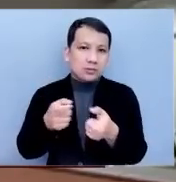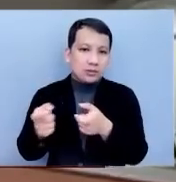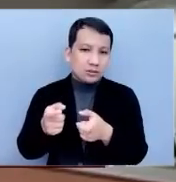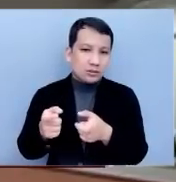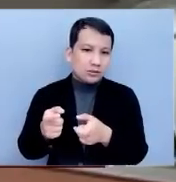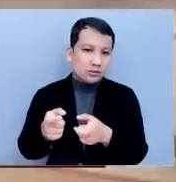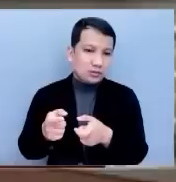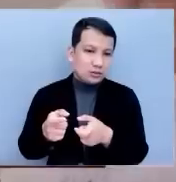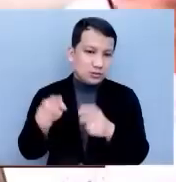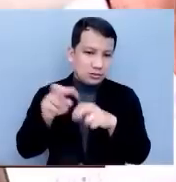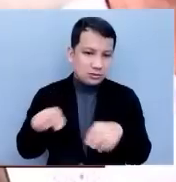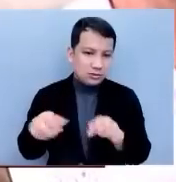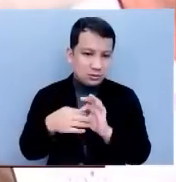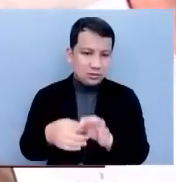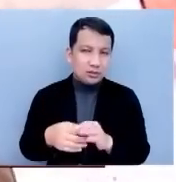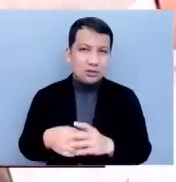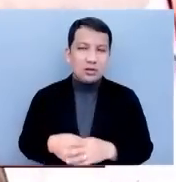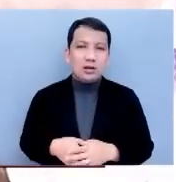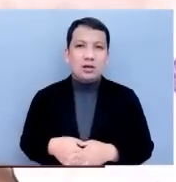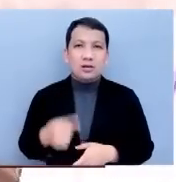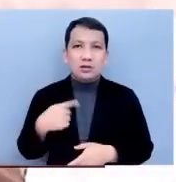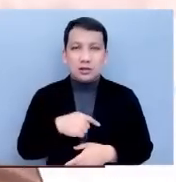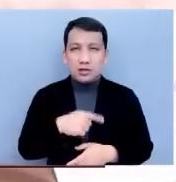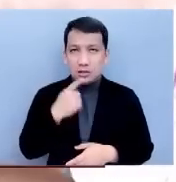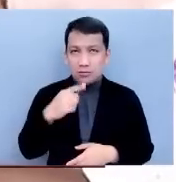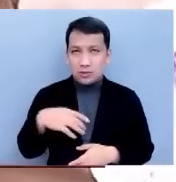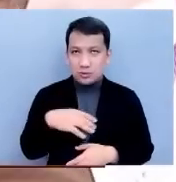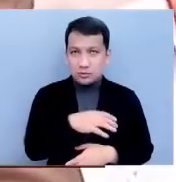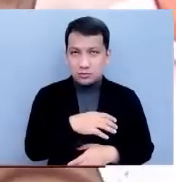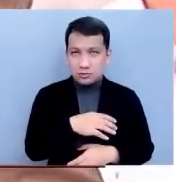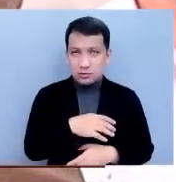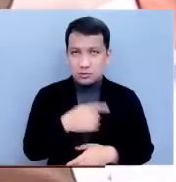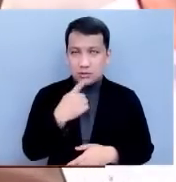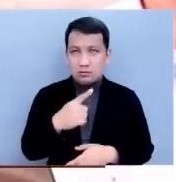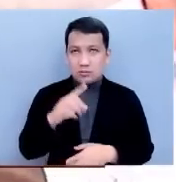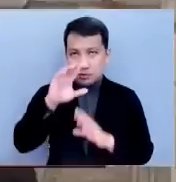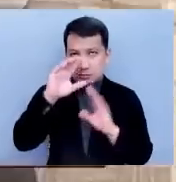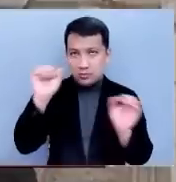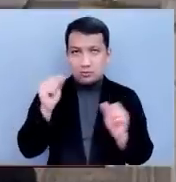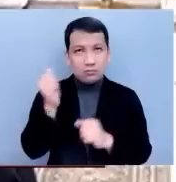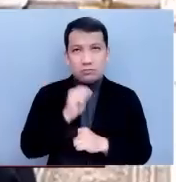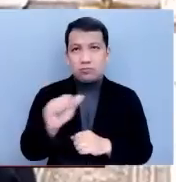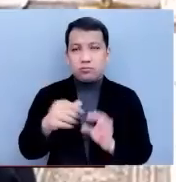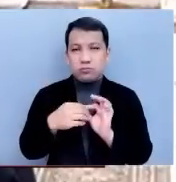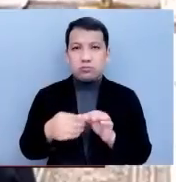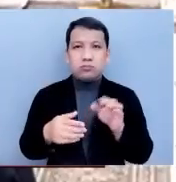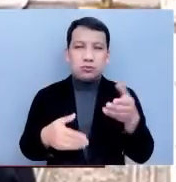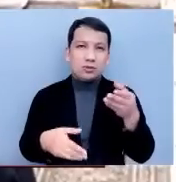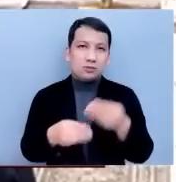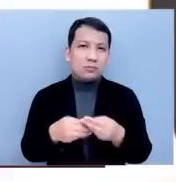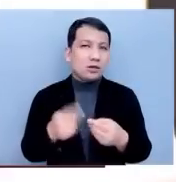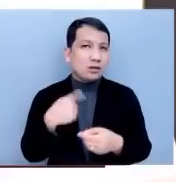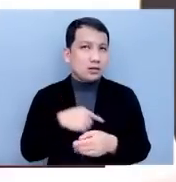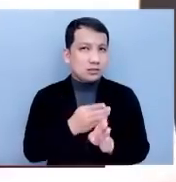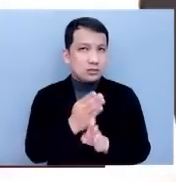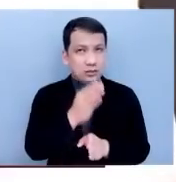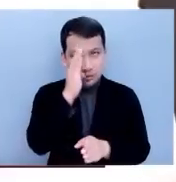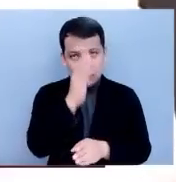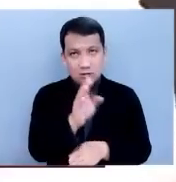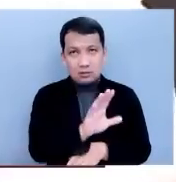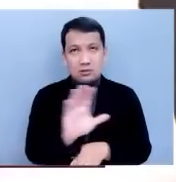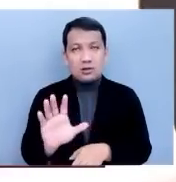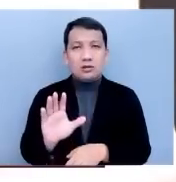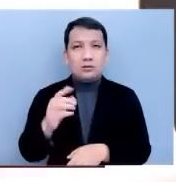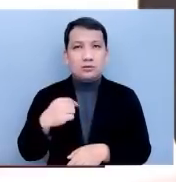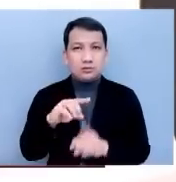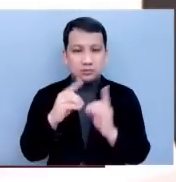sa kaso. The ombudsman does not serve at the pleasure of the president or anyone. Hindi direktang sinagot ng kagawaran ang